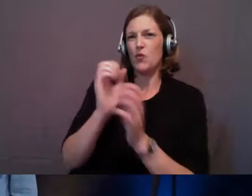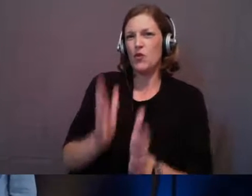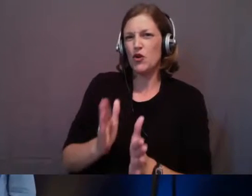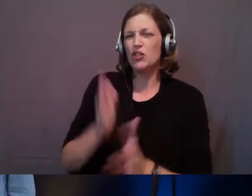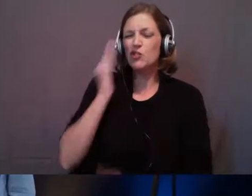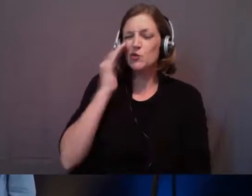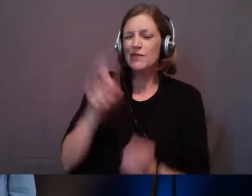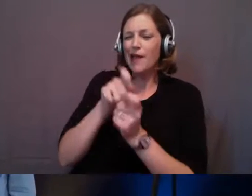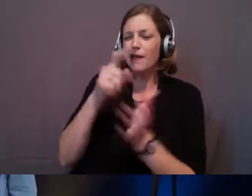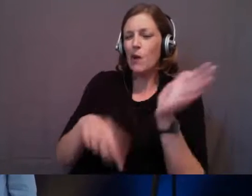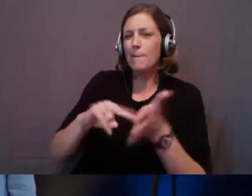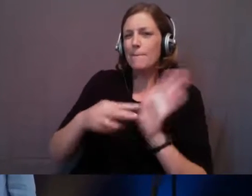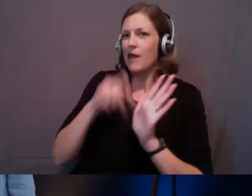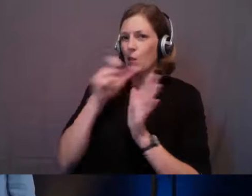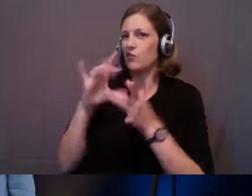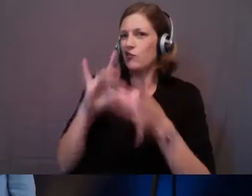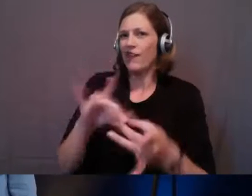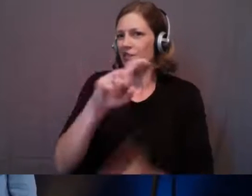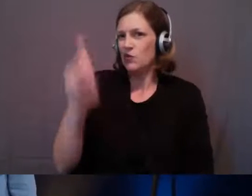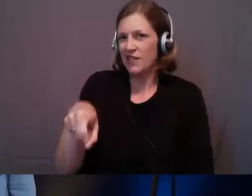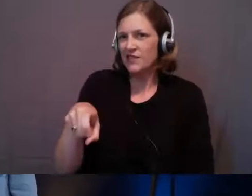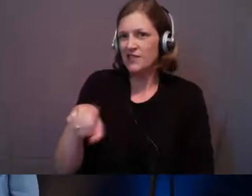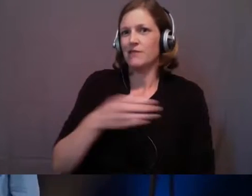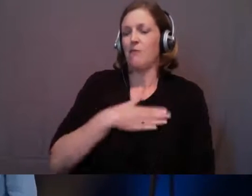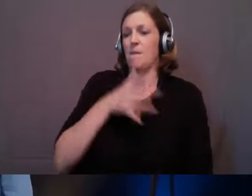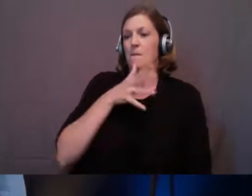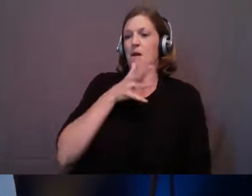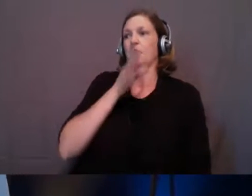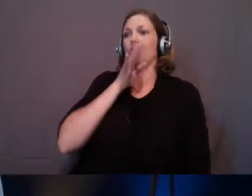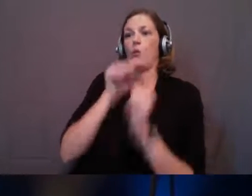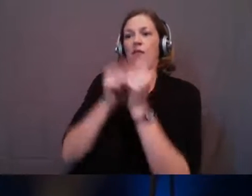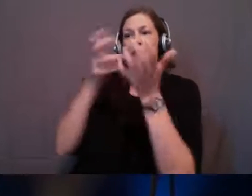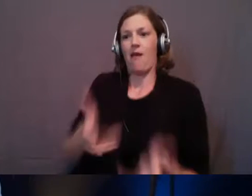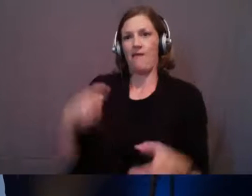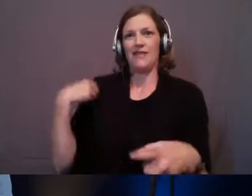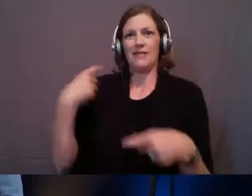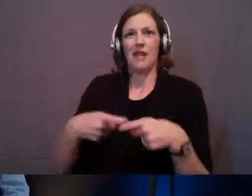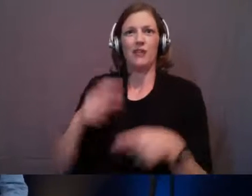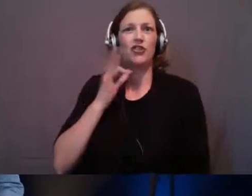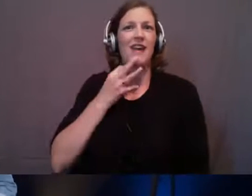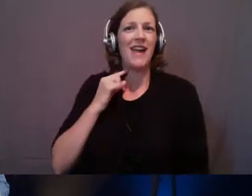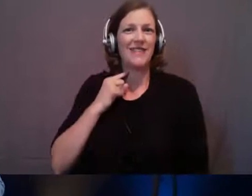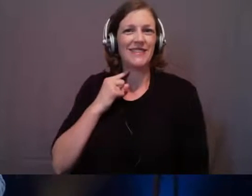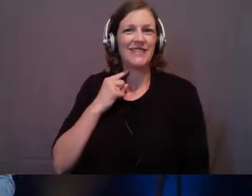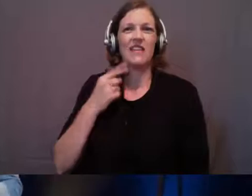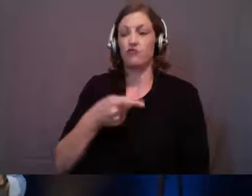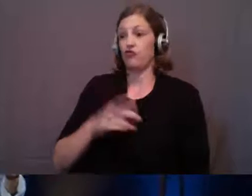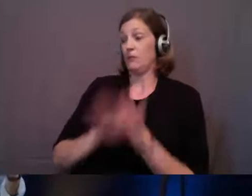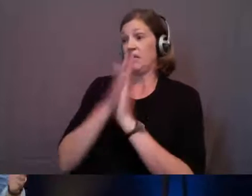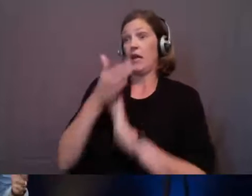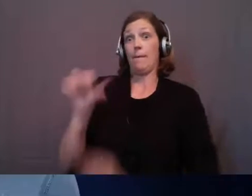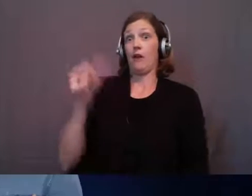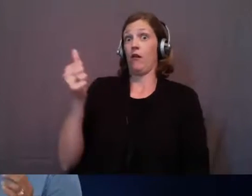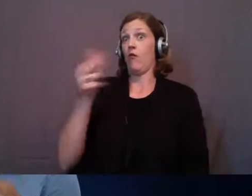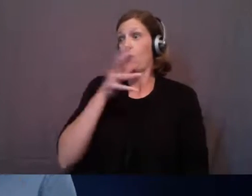Texas. My mom talked with a very heavy Spanish accent, and she turned into another woman because my mom